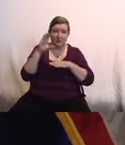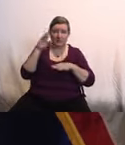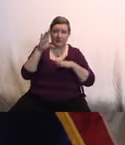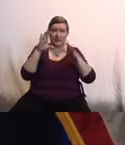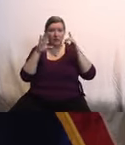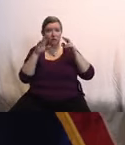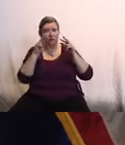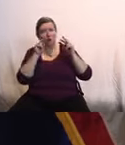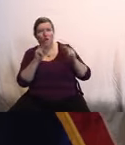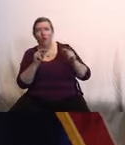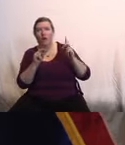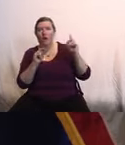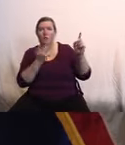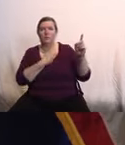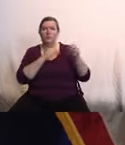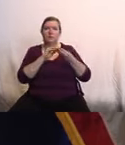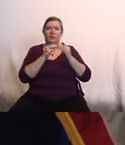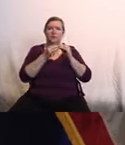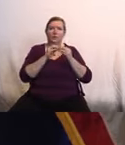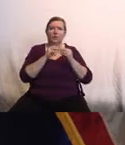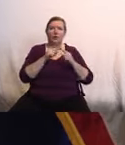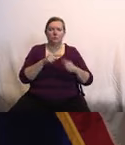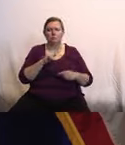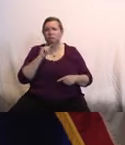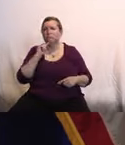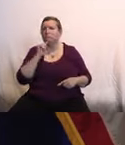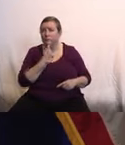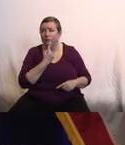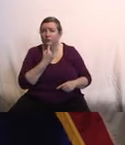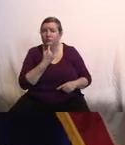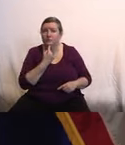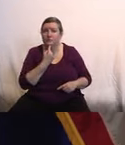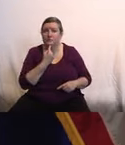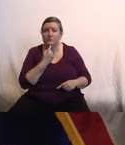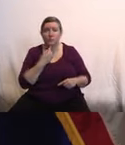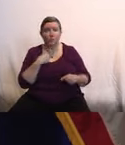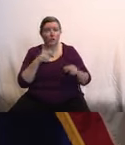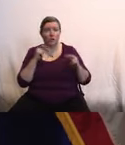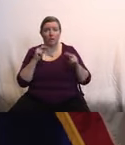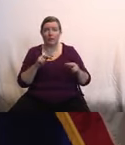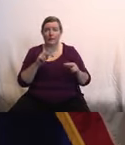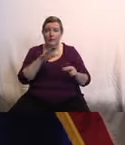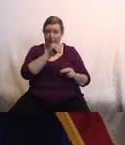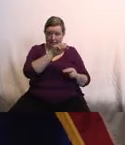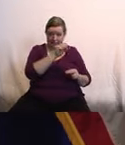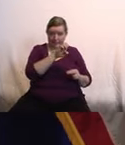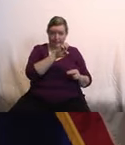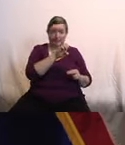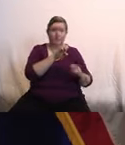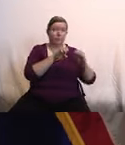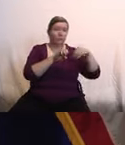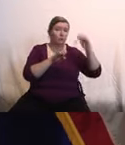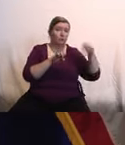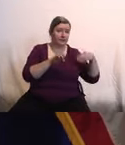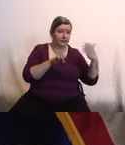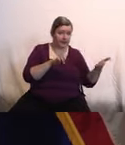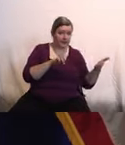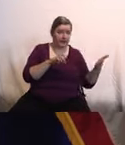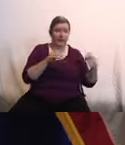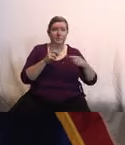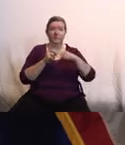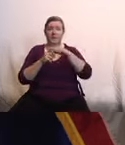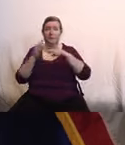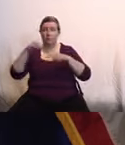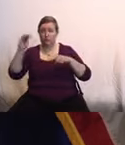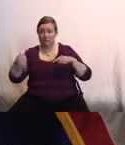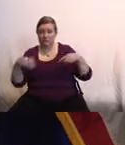severity in our numbers. For example, our Cali score looks at case rates as well as positivity, but also at visits to emergency